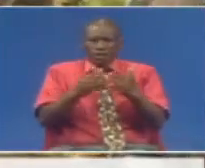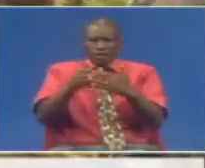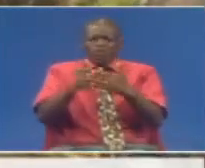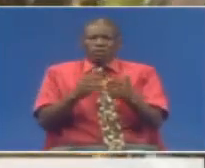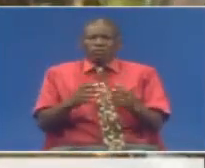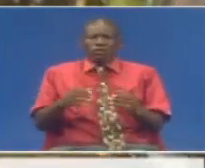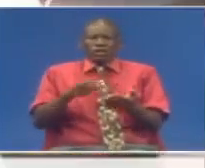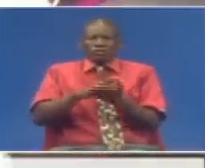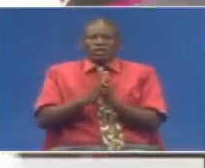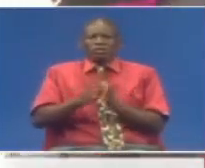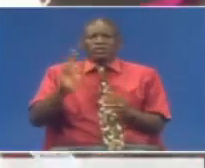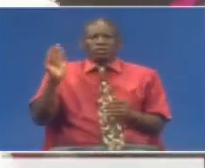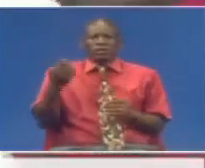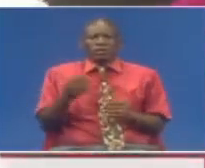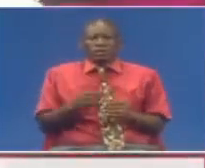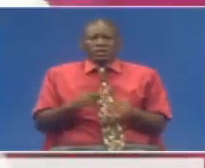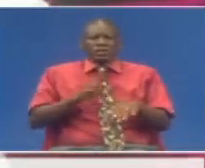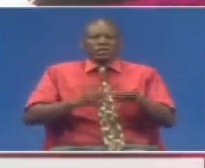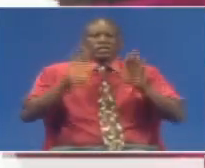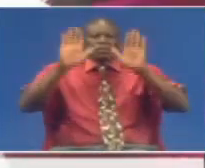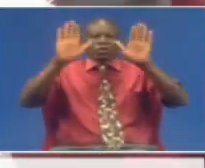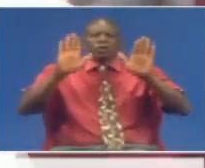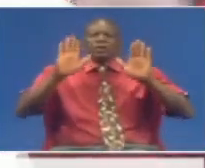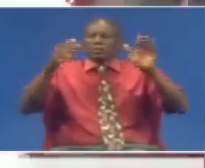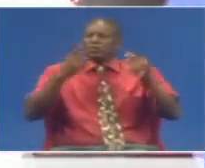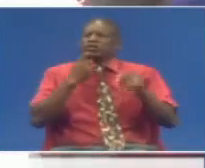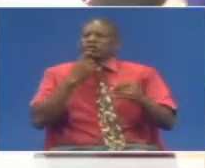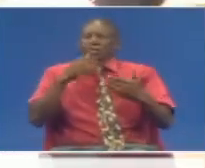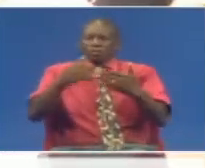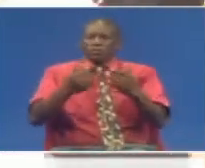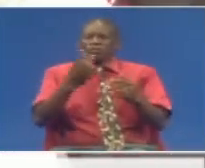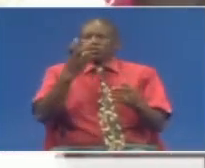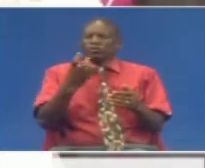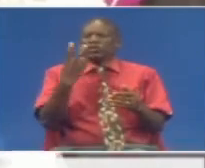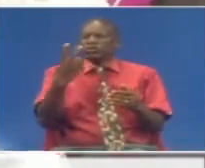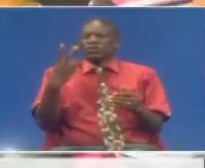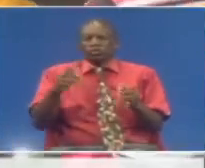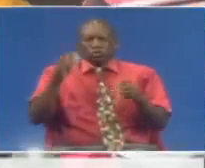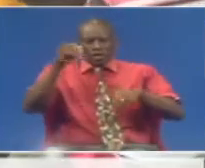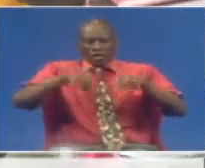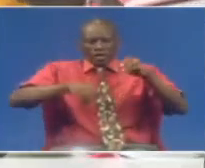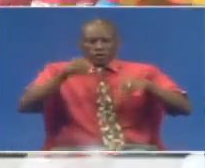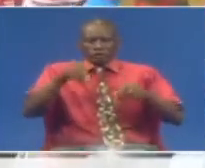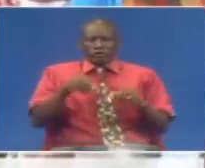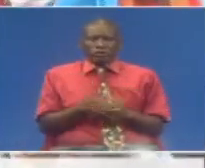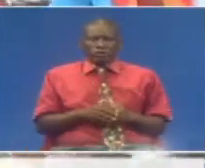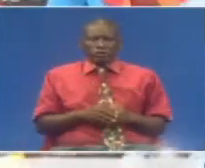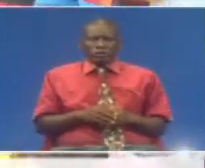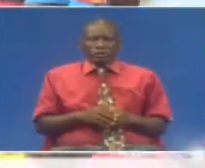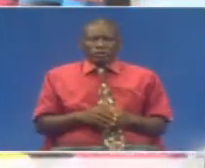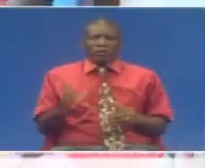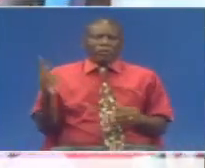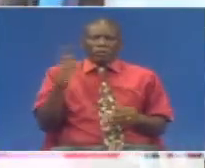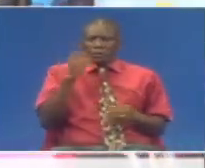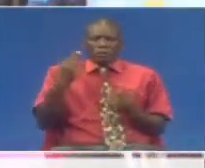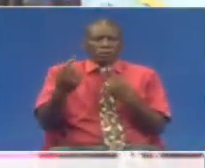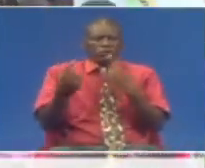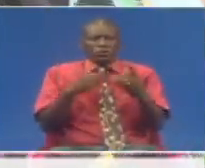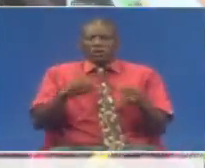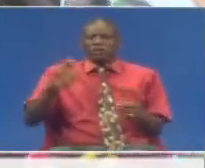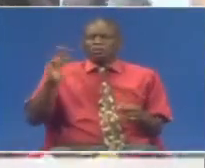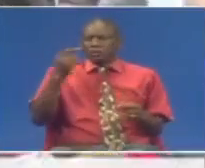assumed power. While campaigning in Turkana just before the 2022 general elections, a tough-talking President William